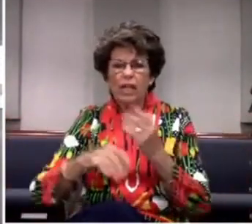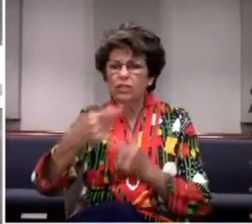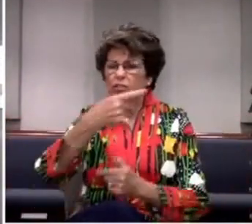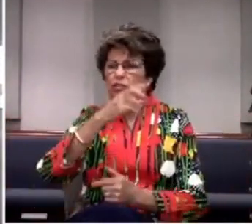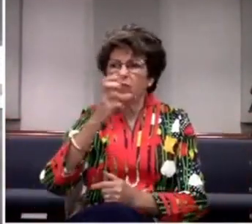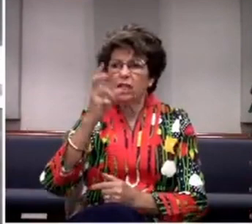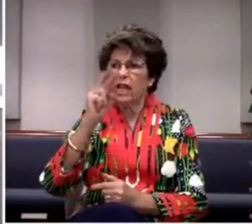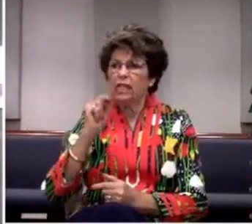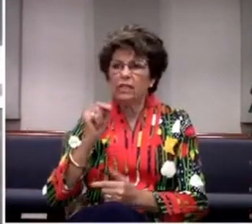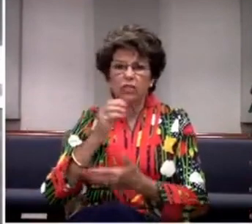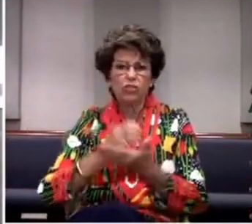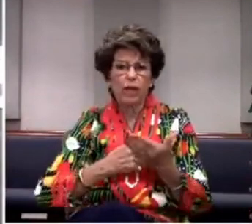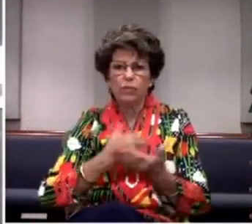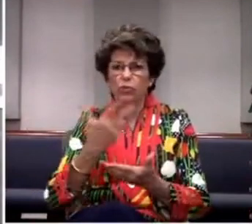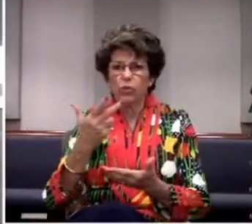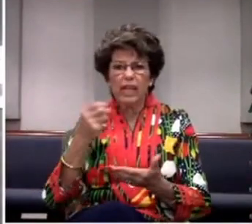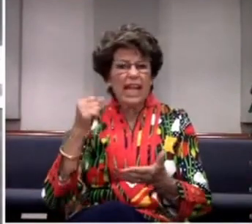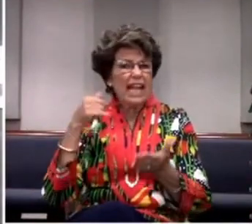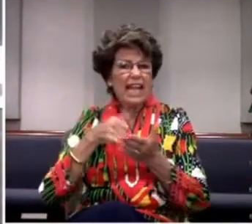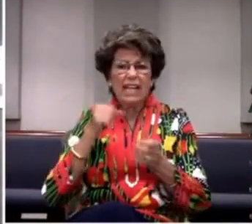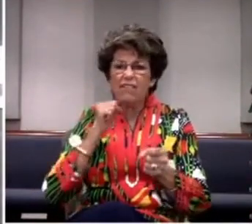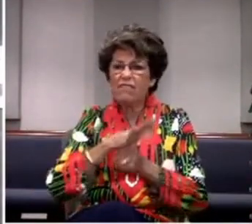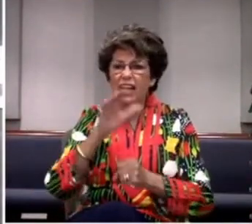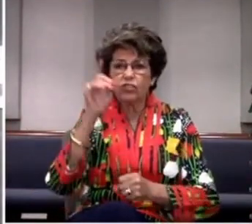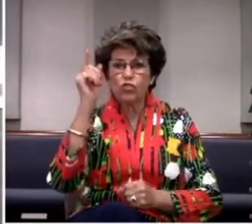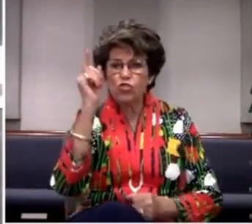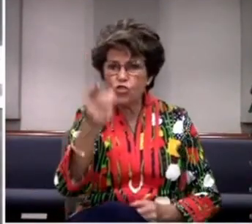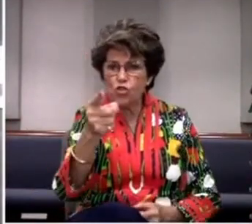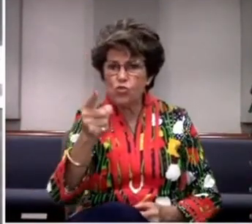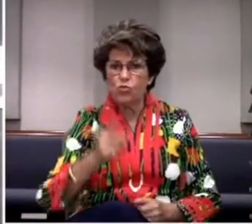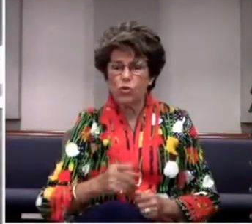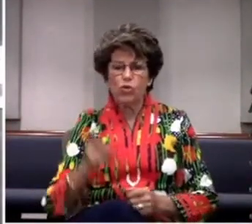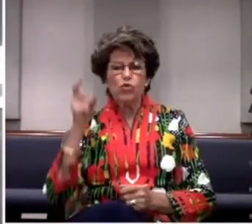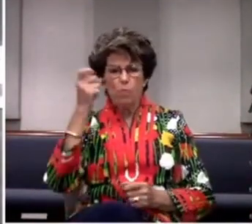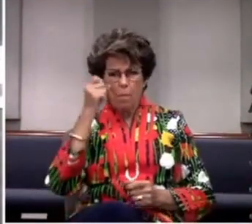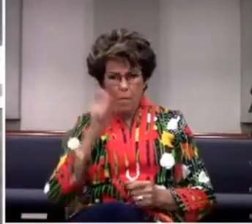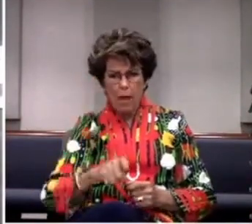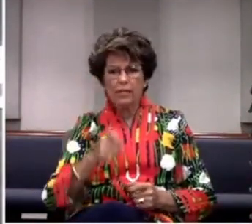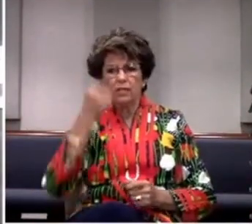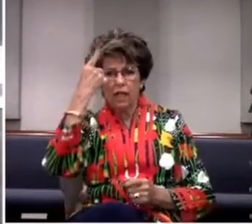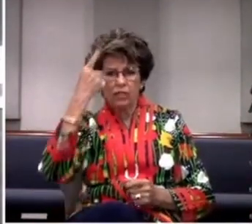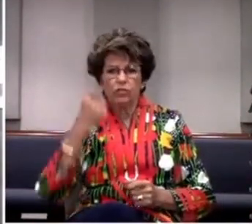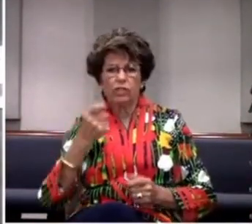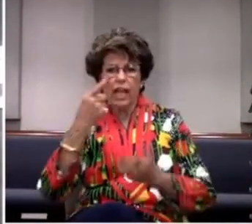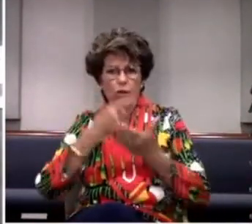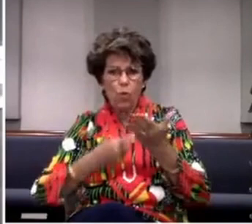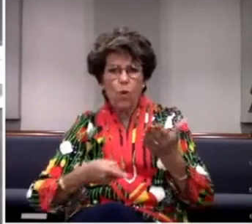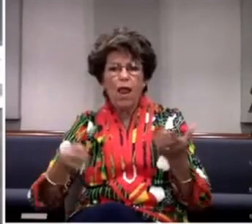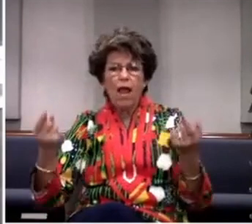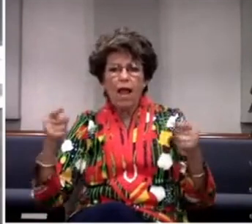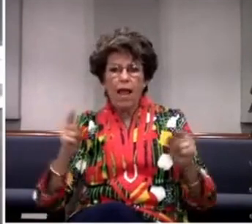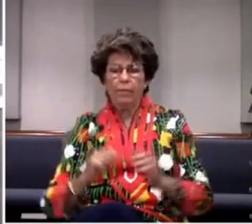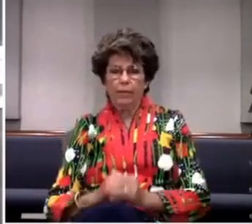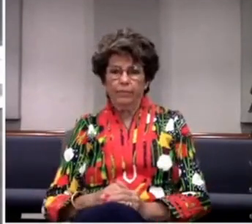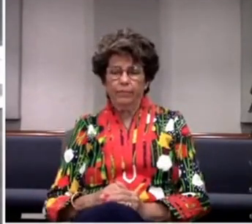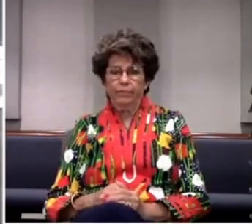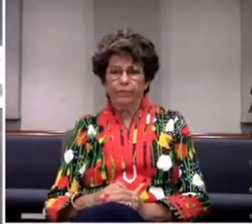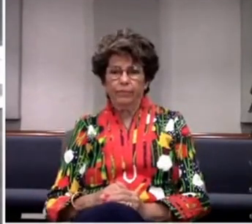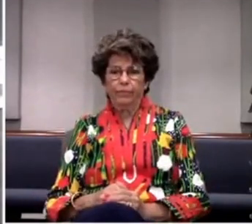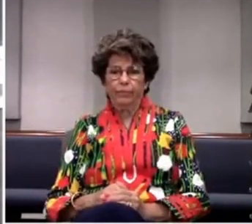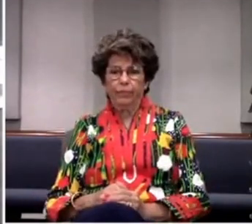because it affects you. We read the passage there. You see the serpent. Let's talk about